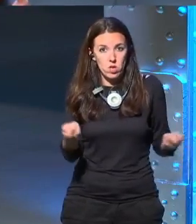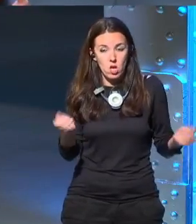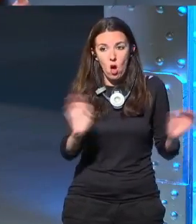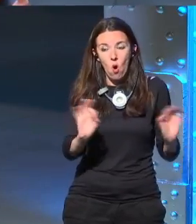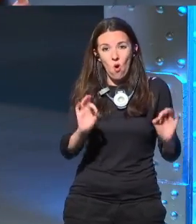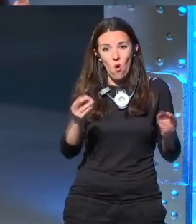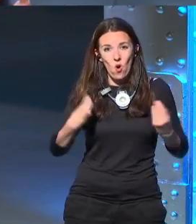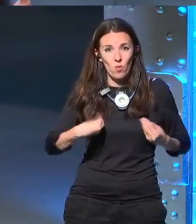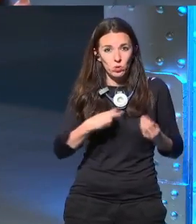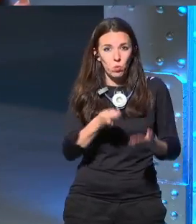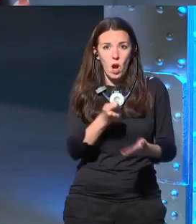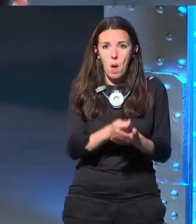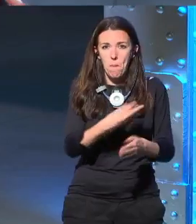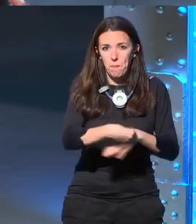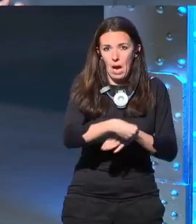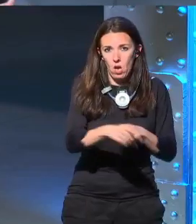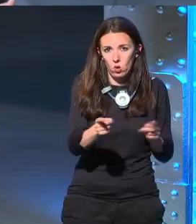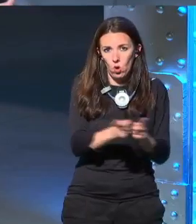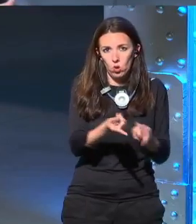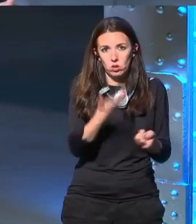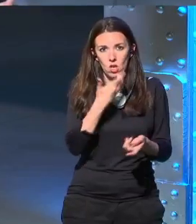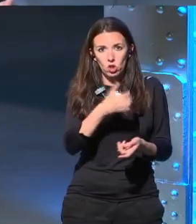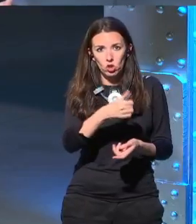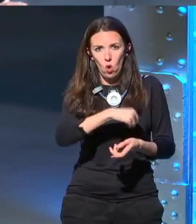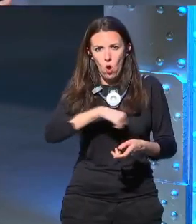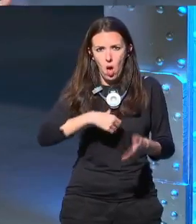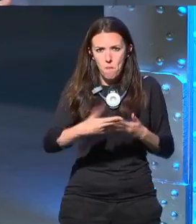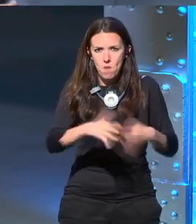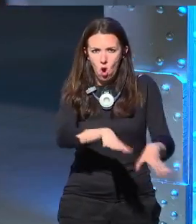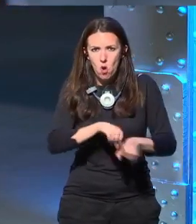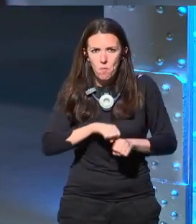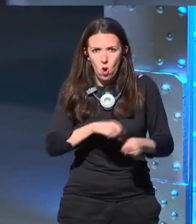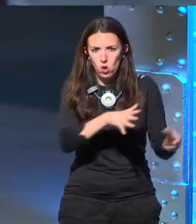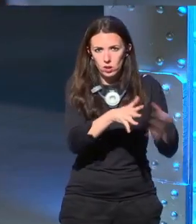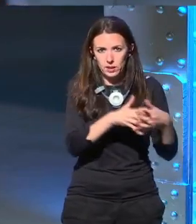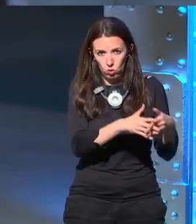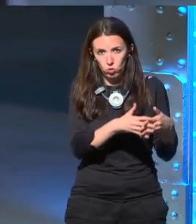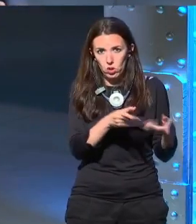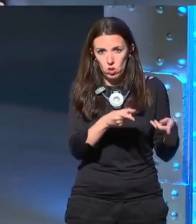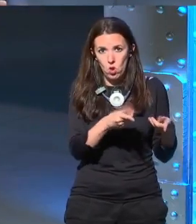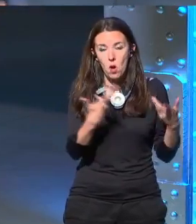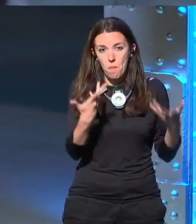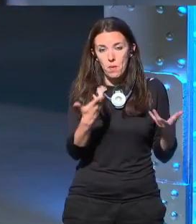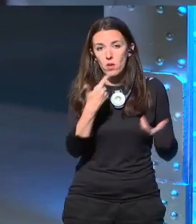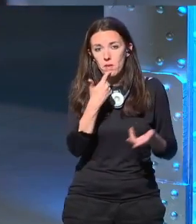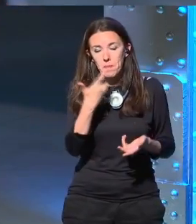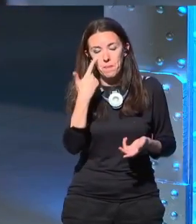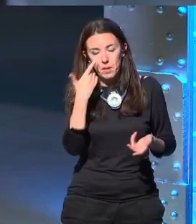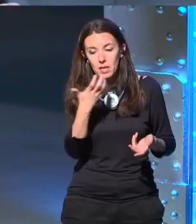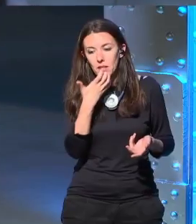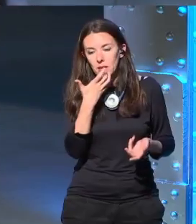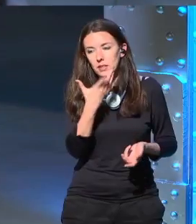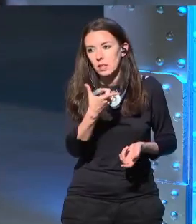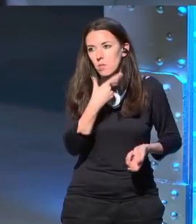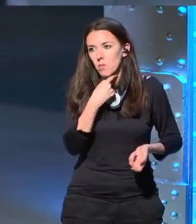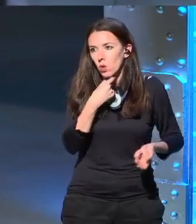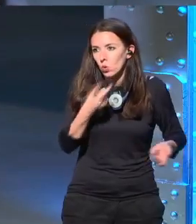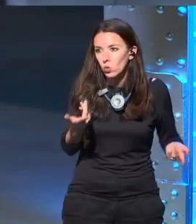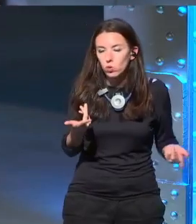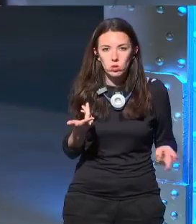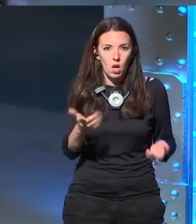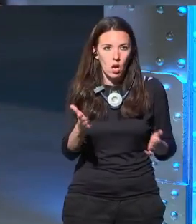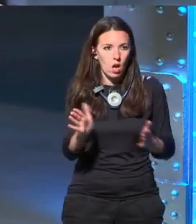big monopolies in the United States are not going to allow, but to say, all right, if I like Christian's catalog that he does